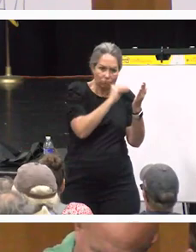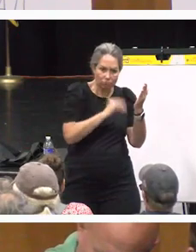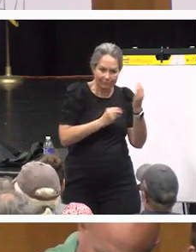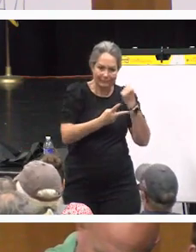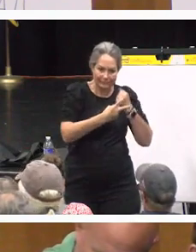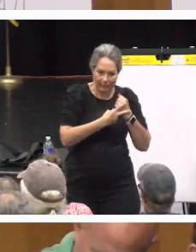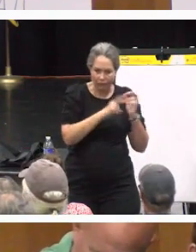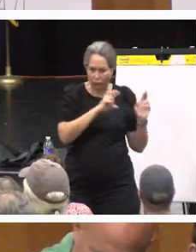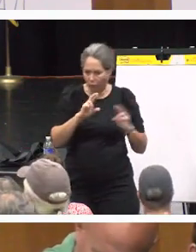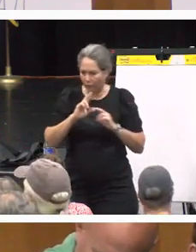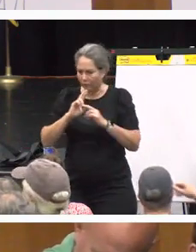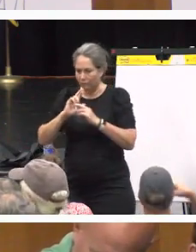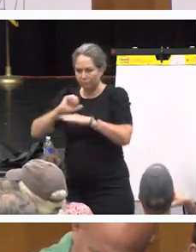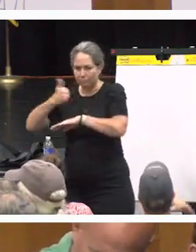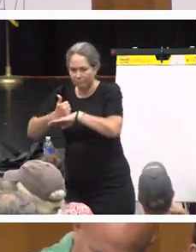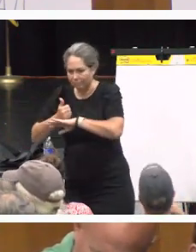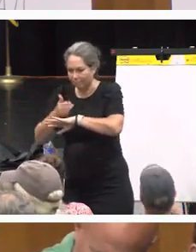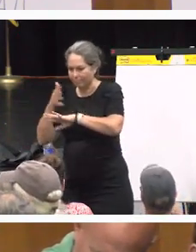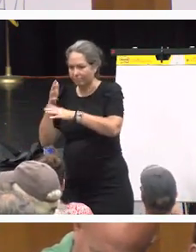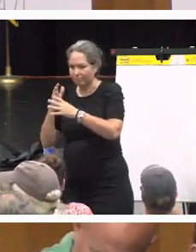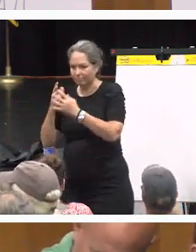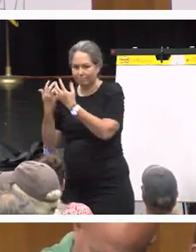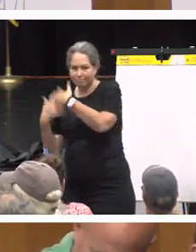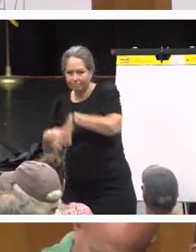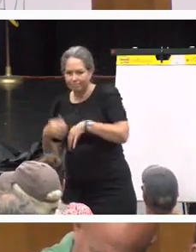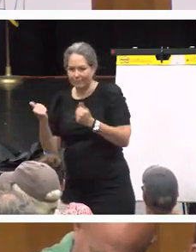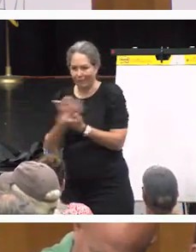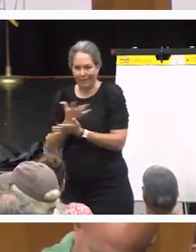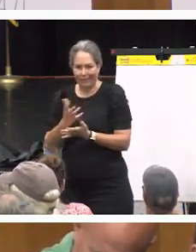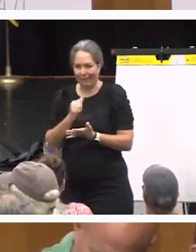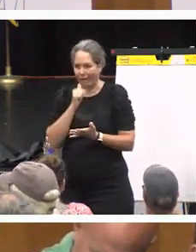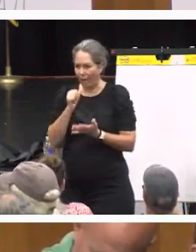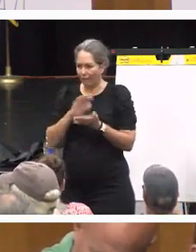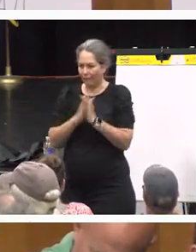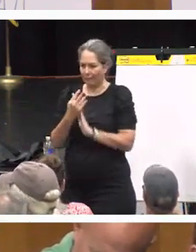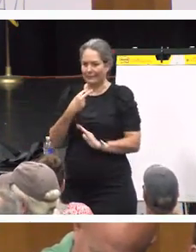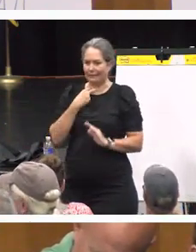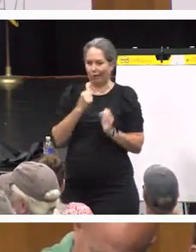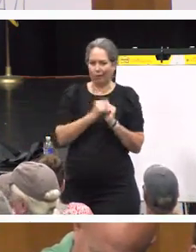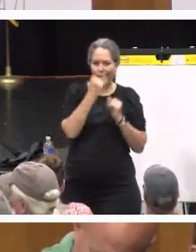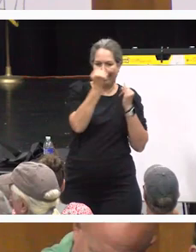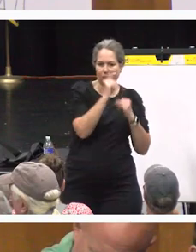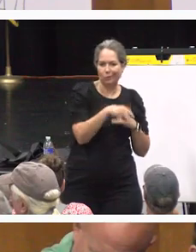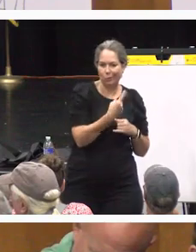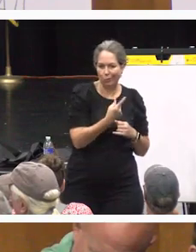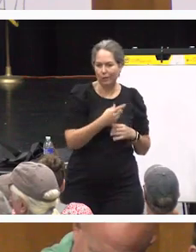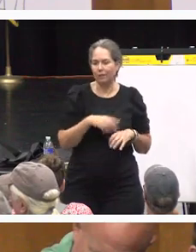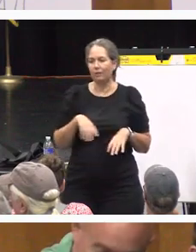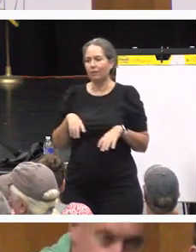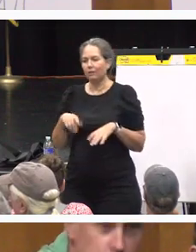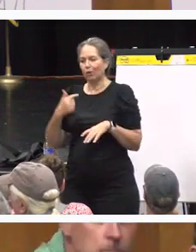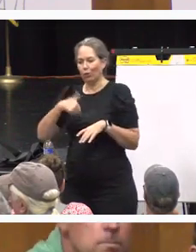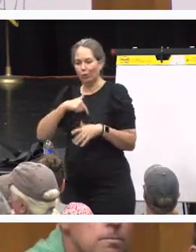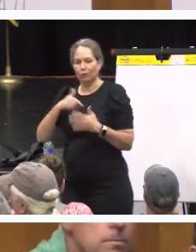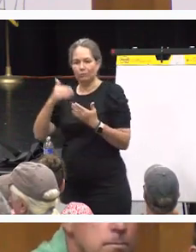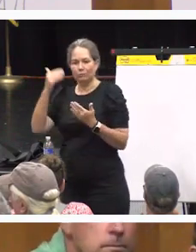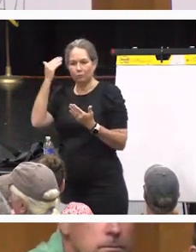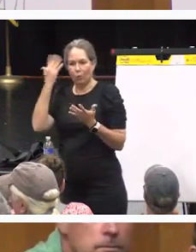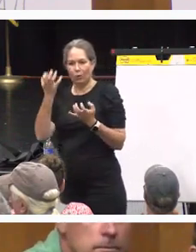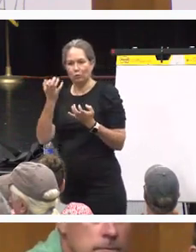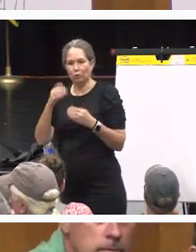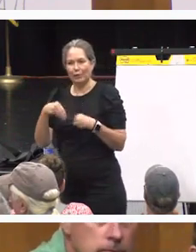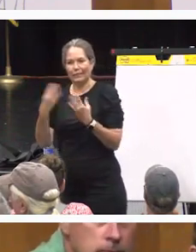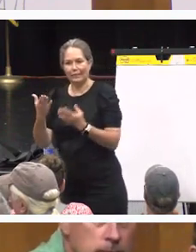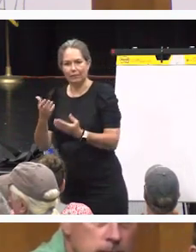move? Why are we still in the same circumstance? We heard a great desire to give voice and power to the